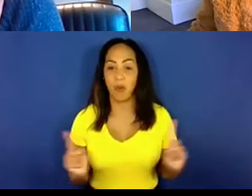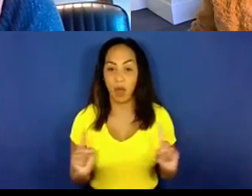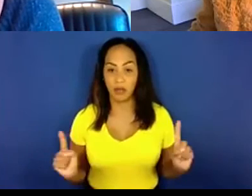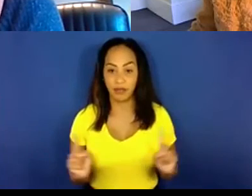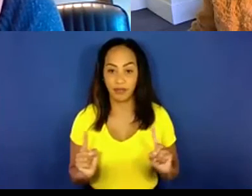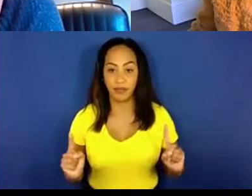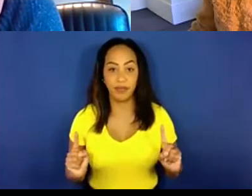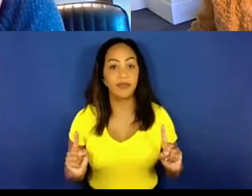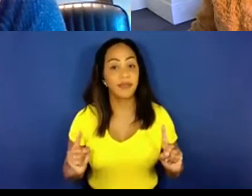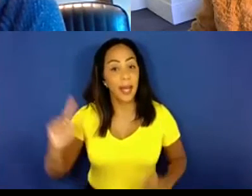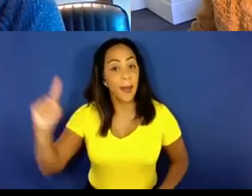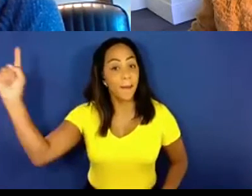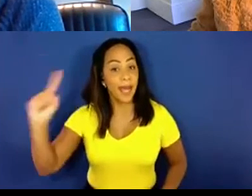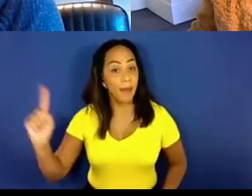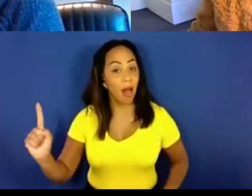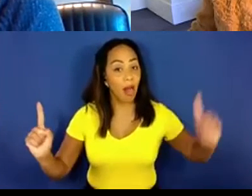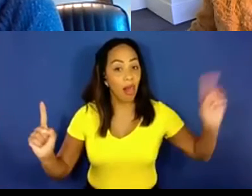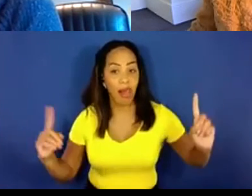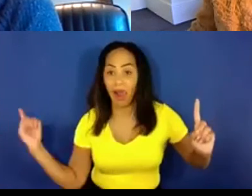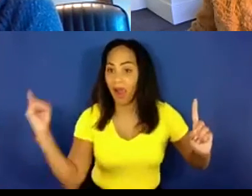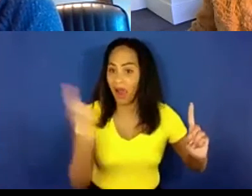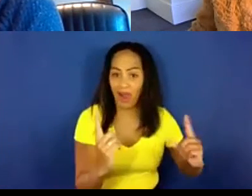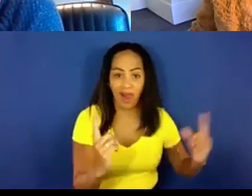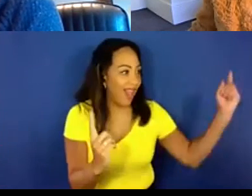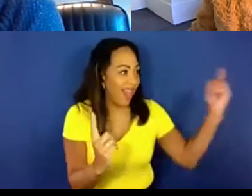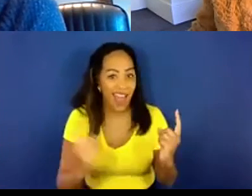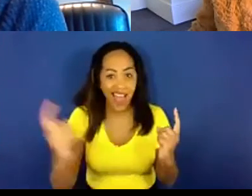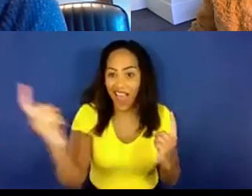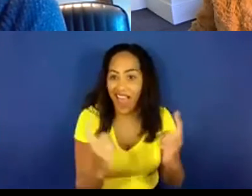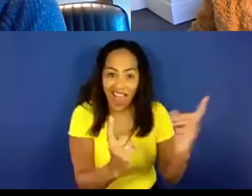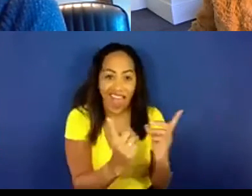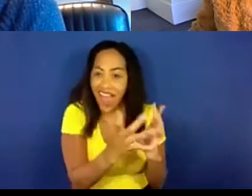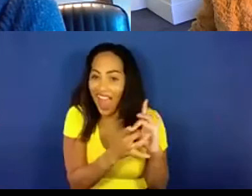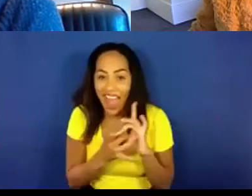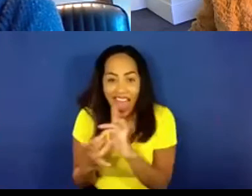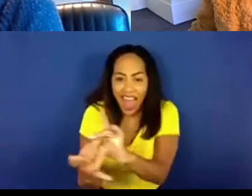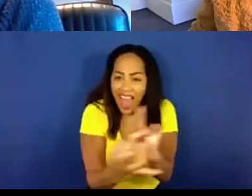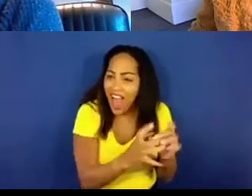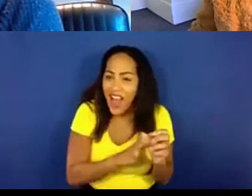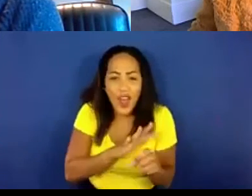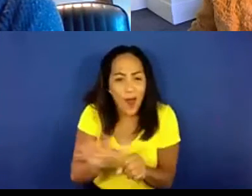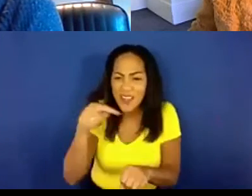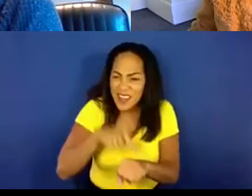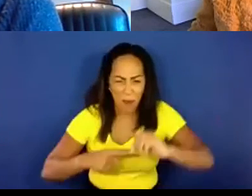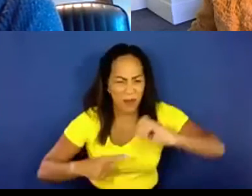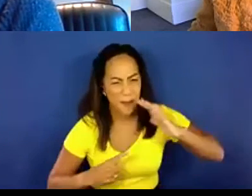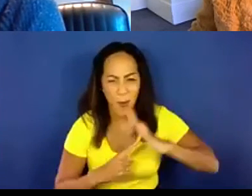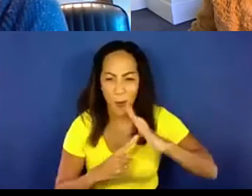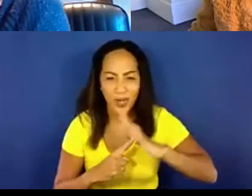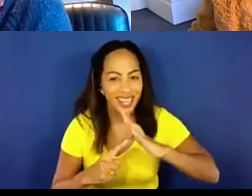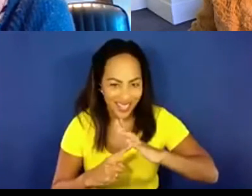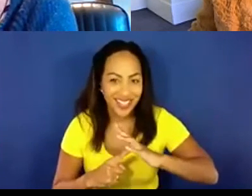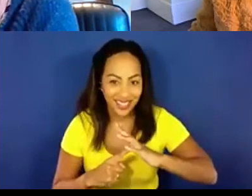people in the community, particularly during COVID times. and making sure that people